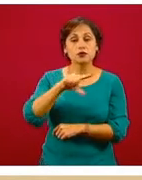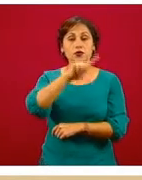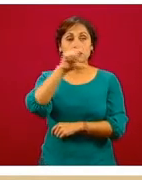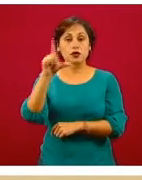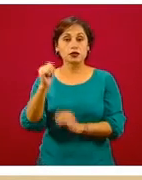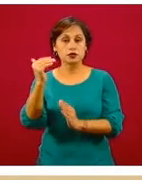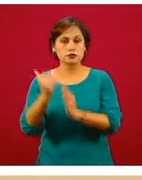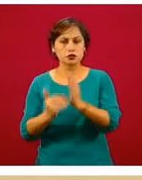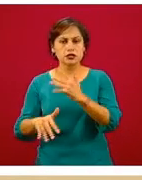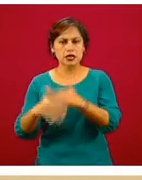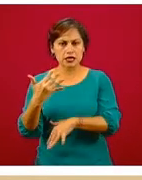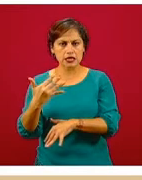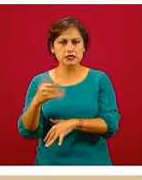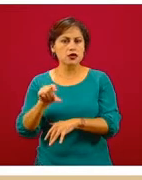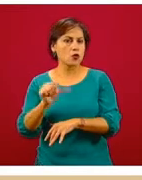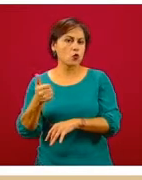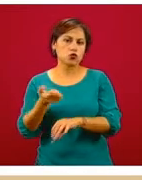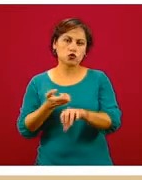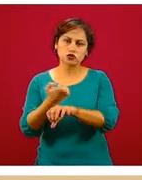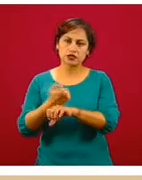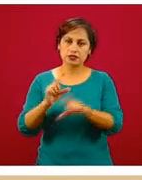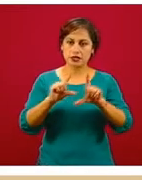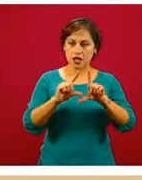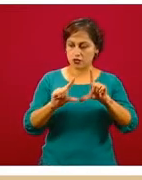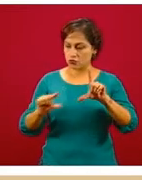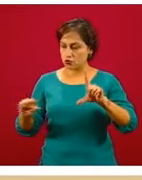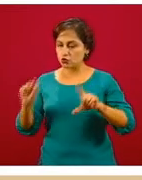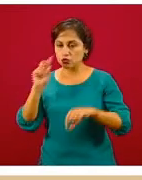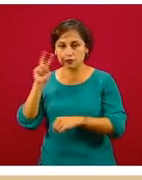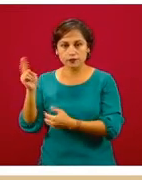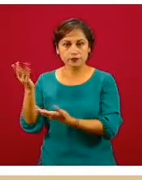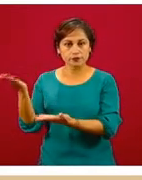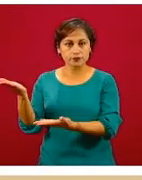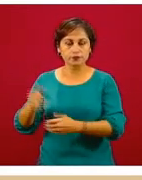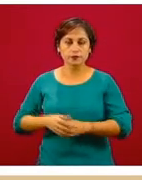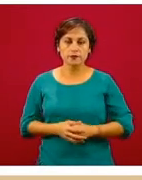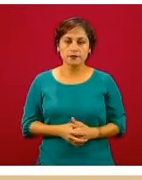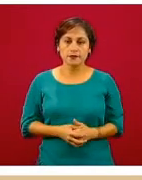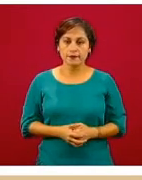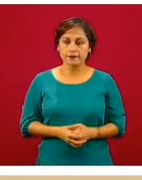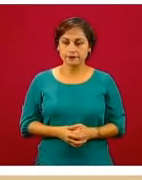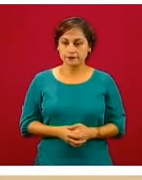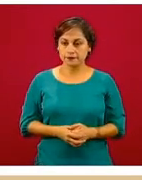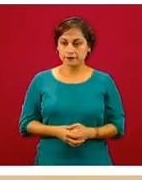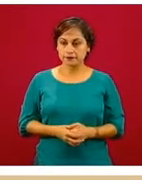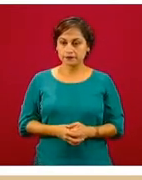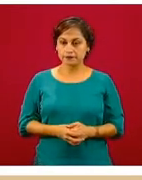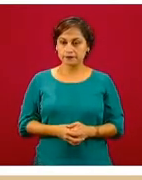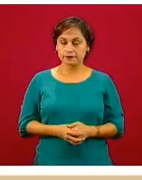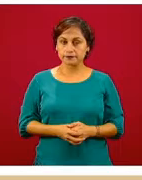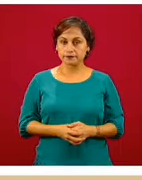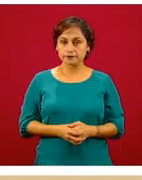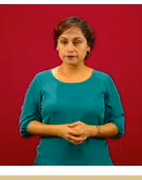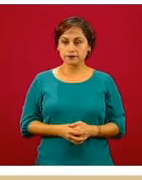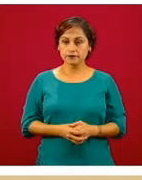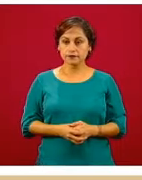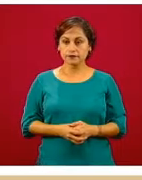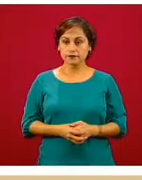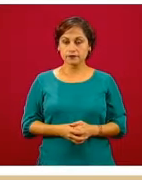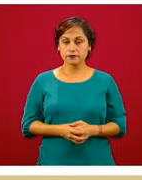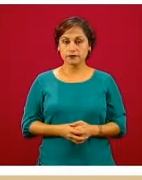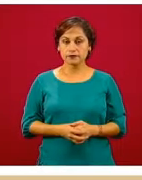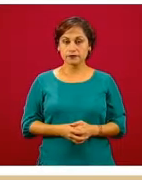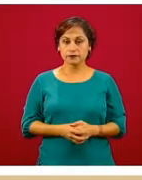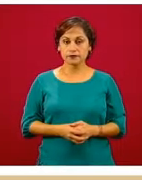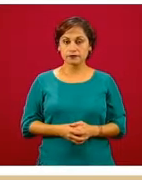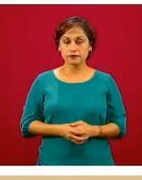25, and then below 15 in most of the other states that are shown here in descending order in terms of intensity